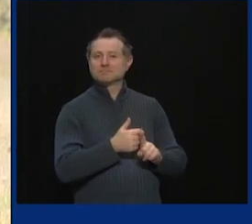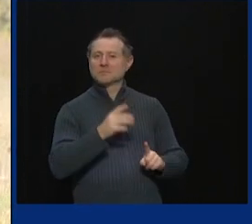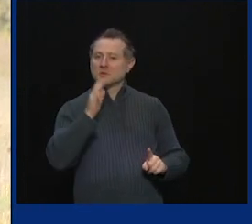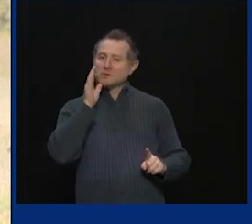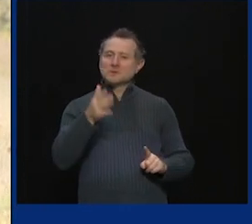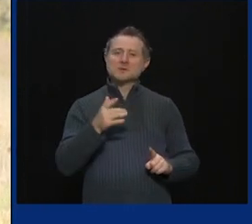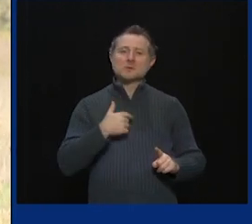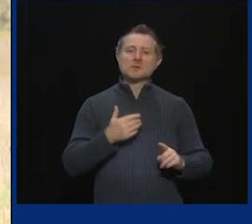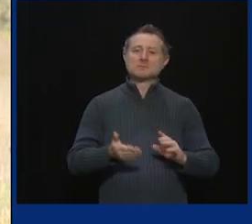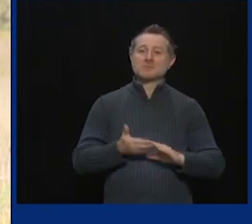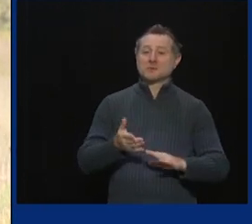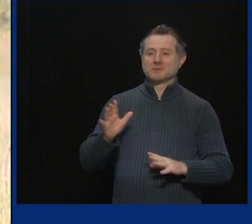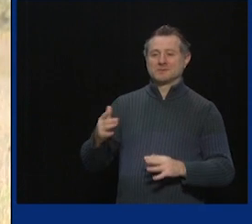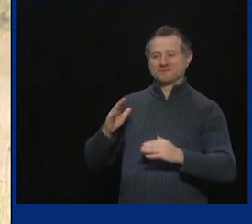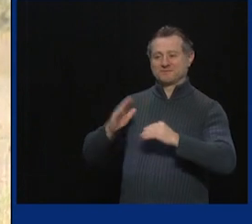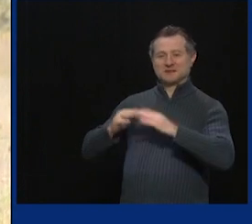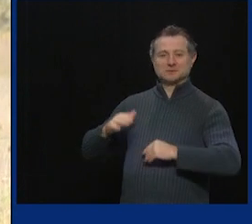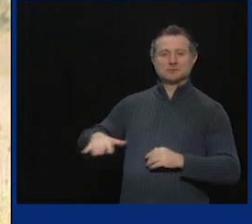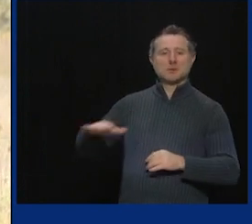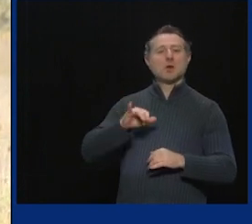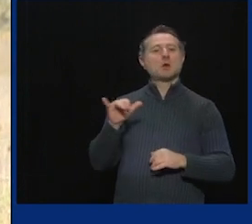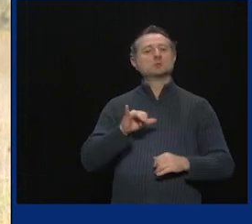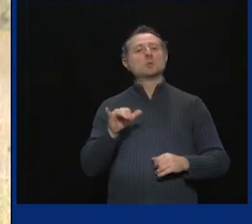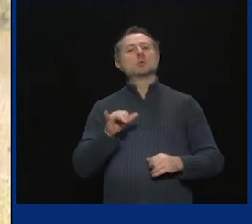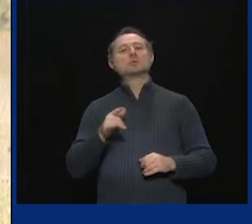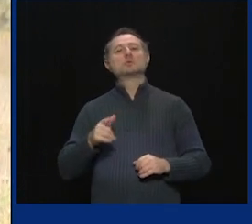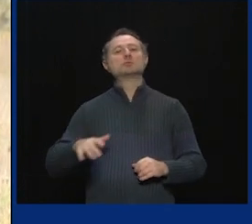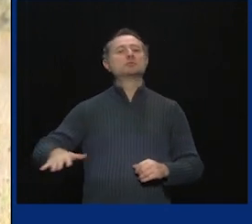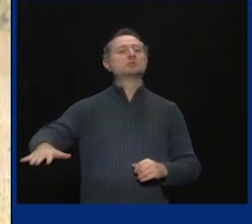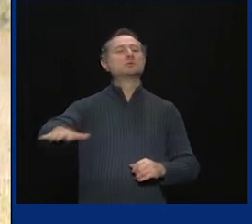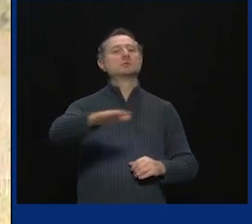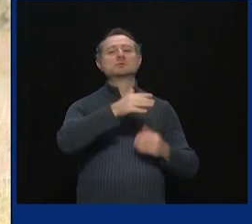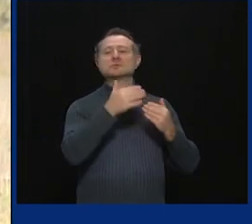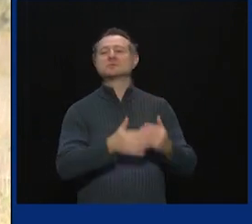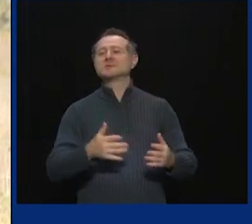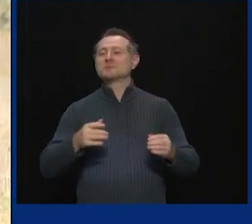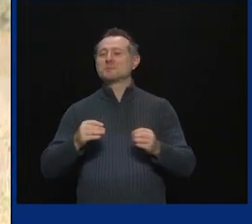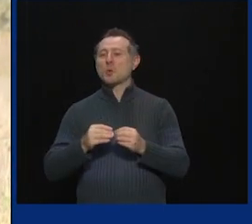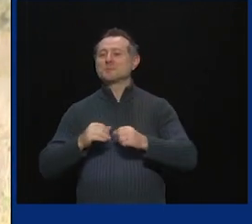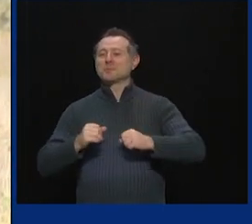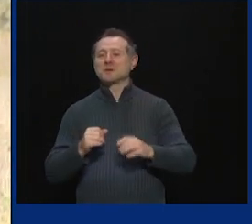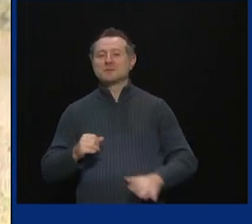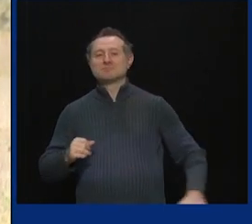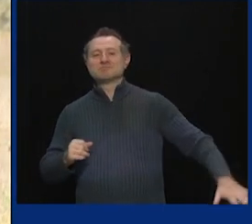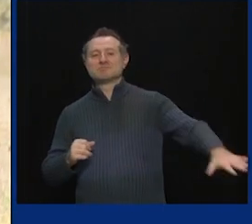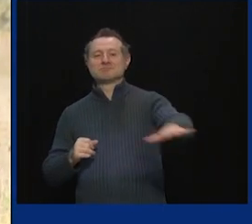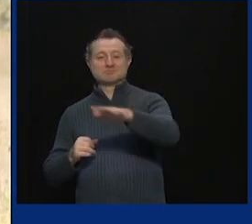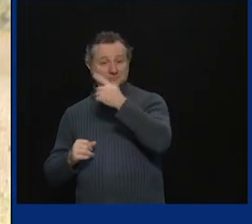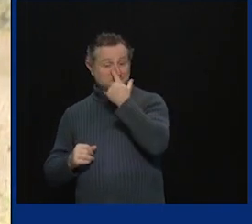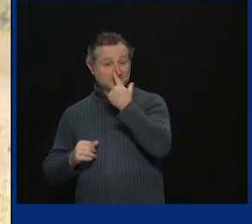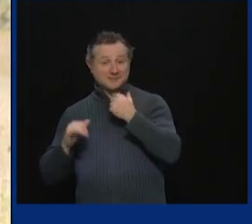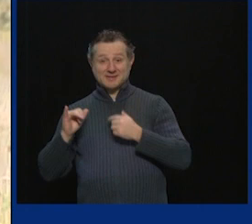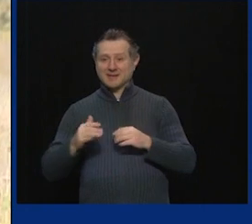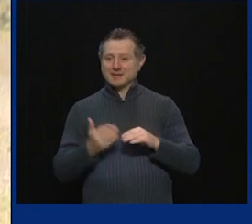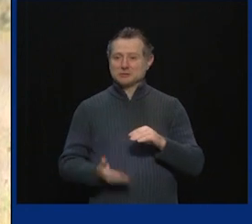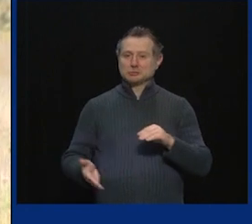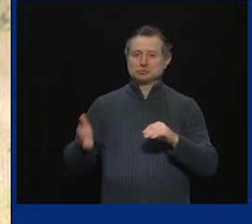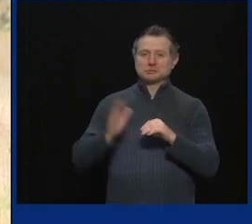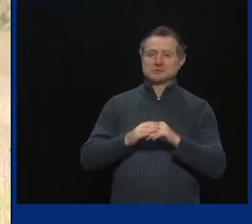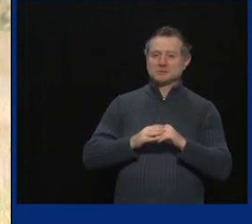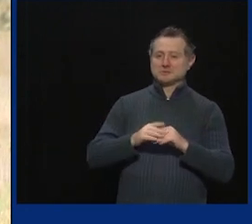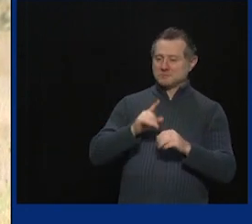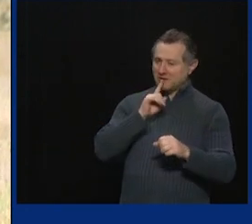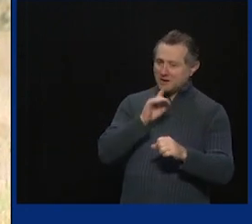as the rest of the STAMP campus. This is in addition to the company's commitment to spend approximately $230 million in capital investment